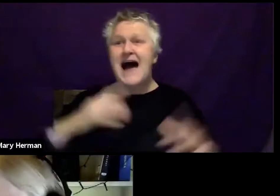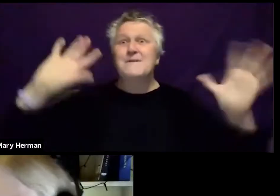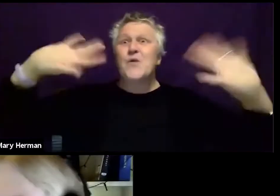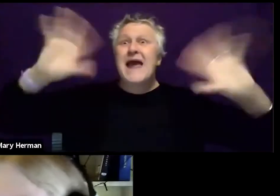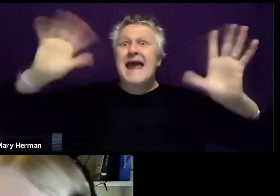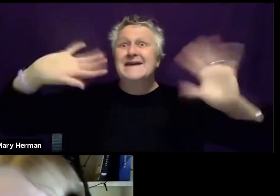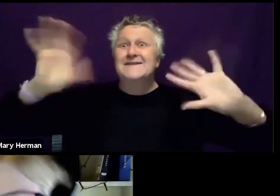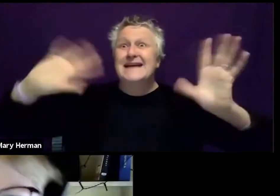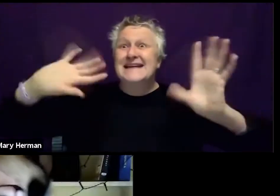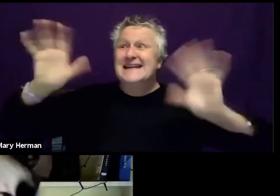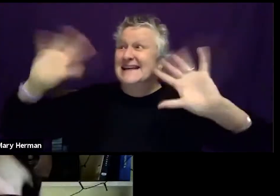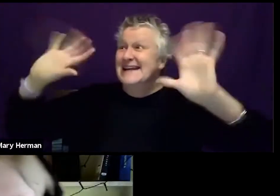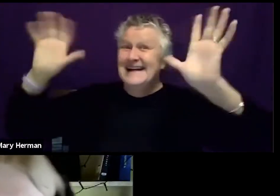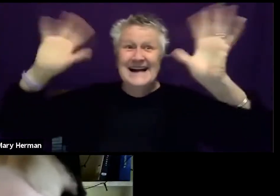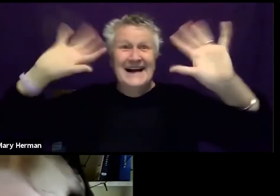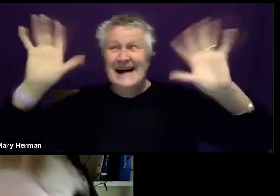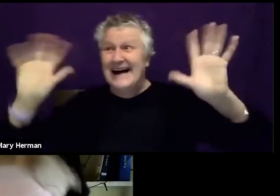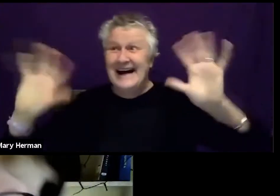you are.